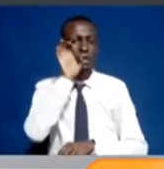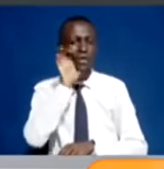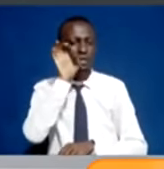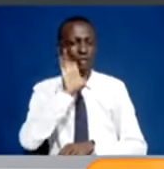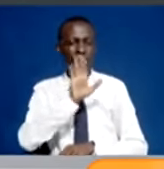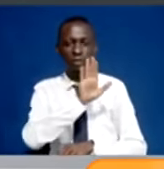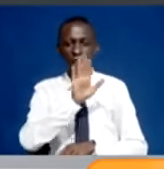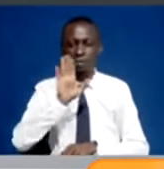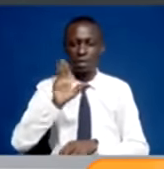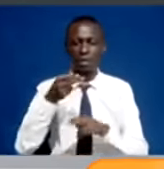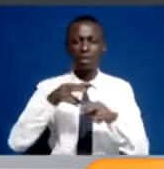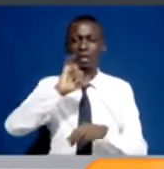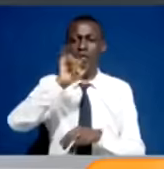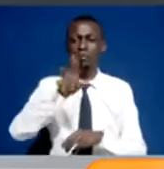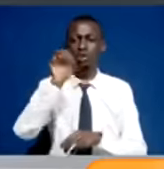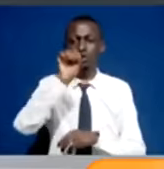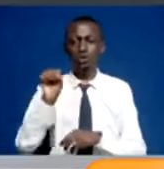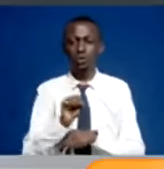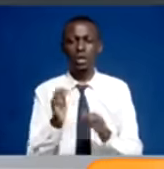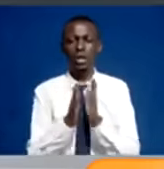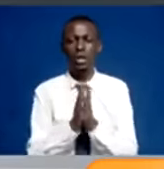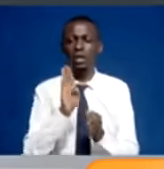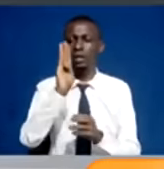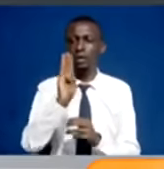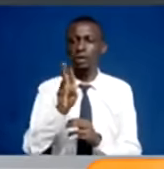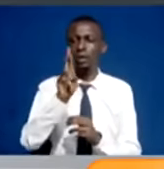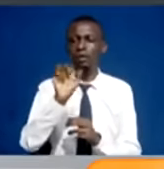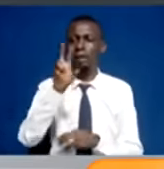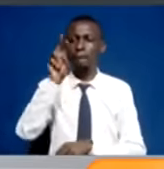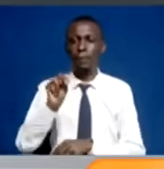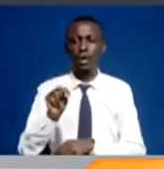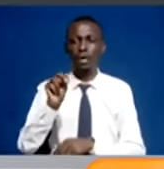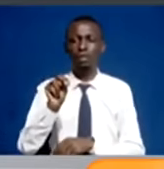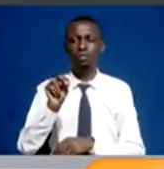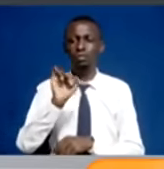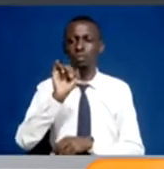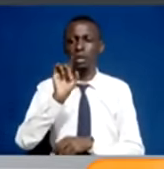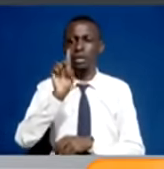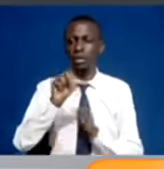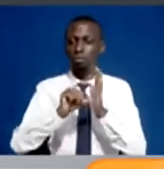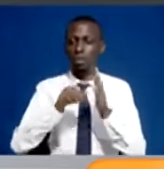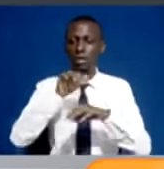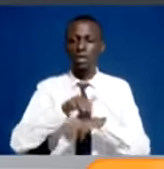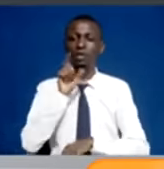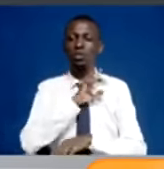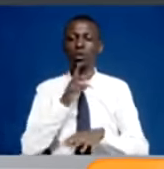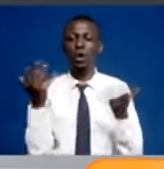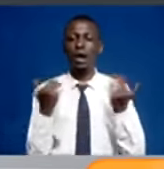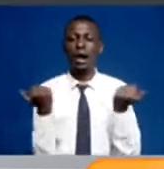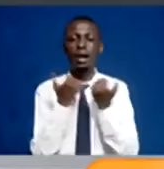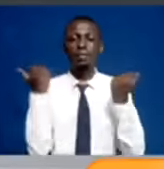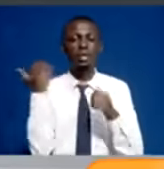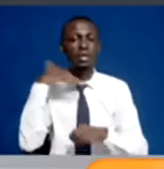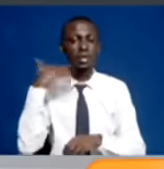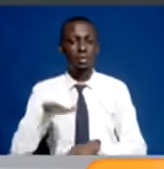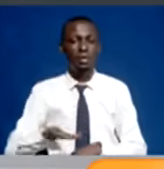named Julius Mwangi and Brian Mwangi, whose identity card was found at the scene of the crime. Their families